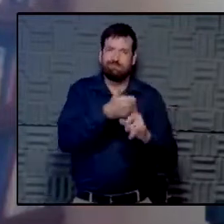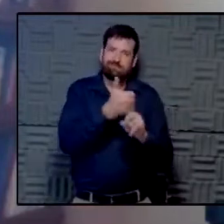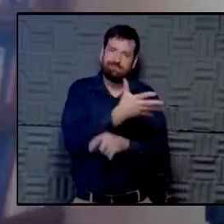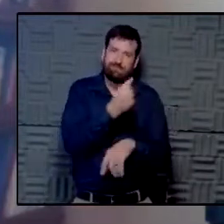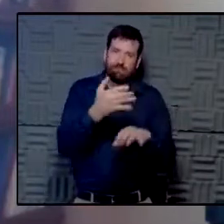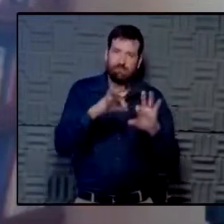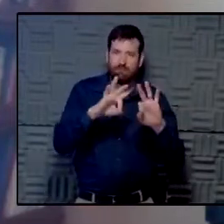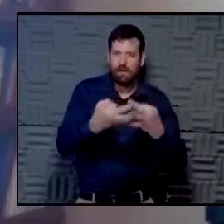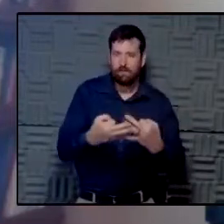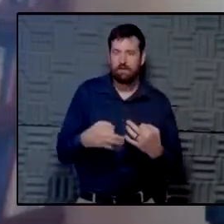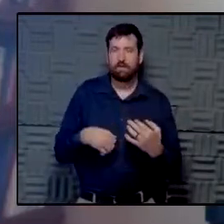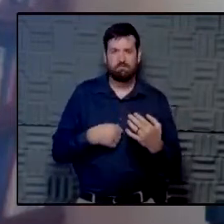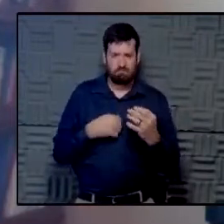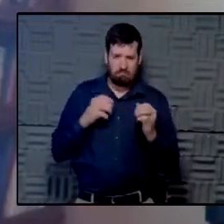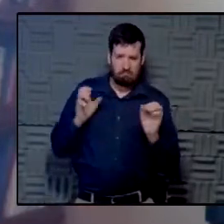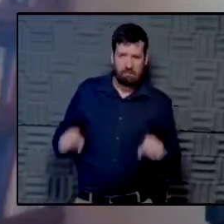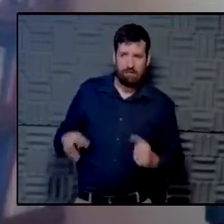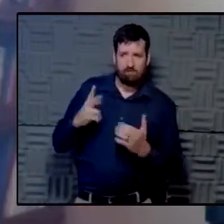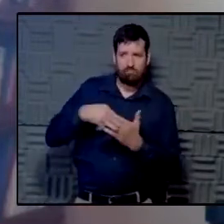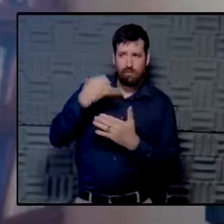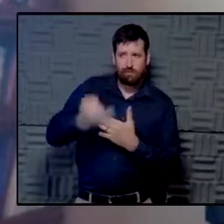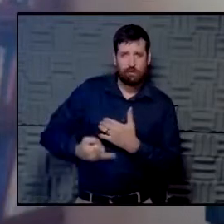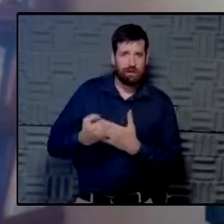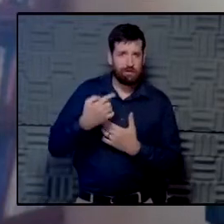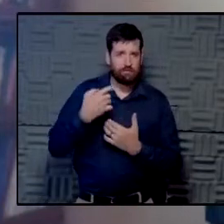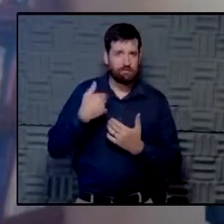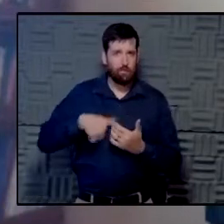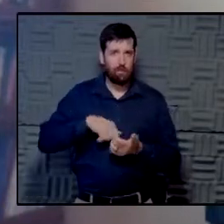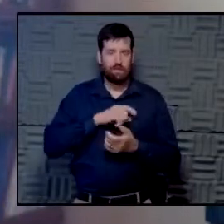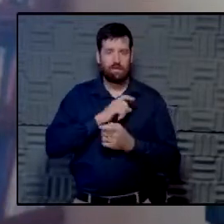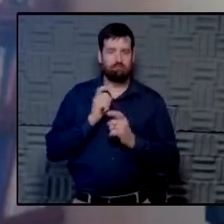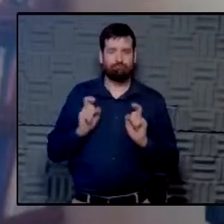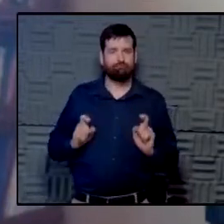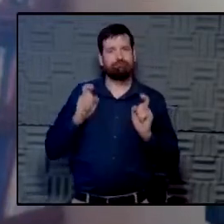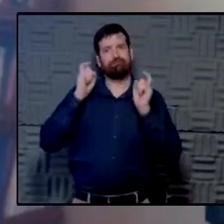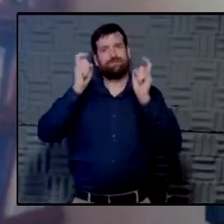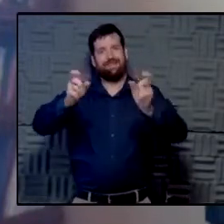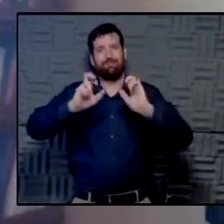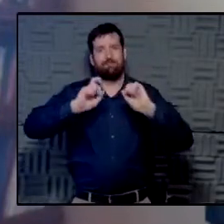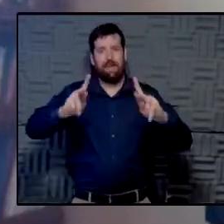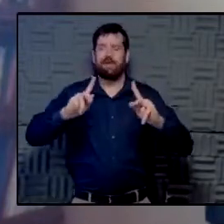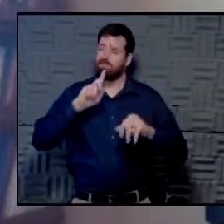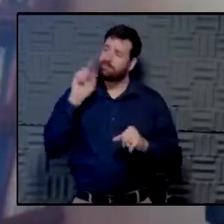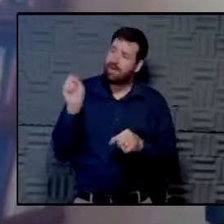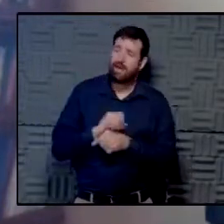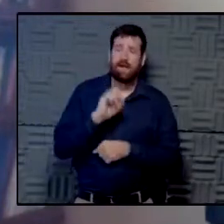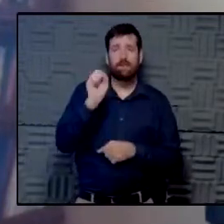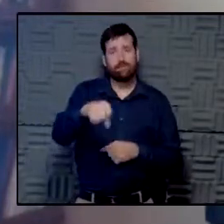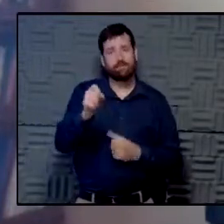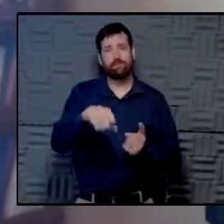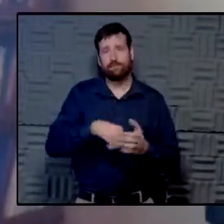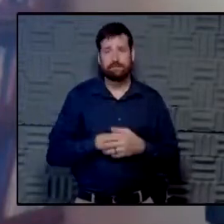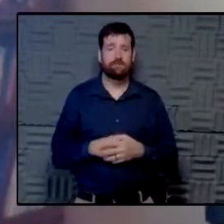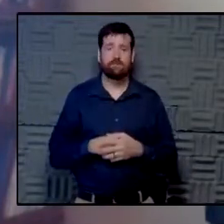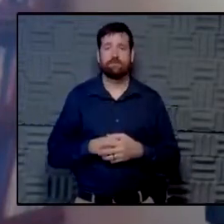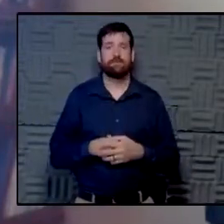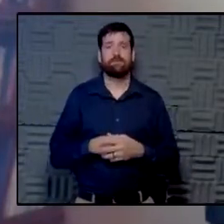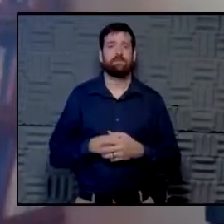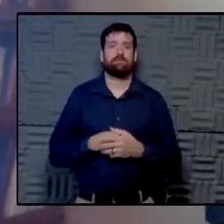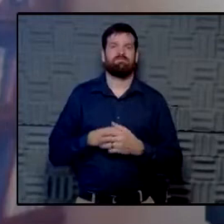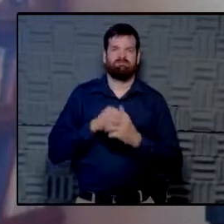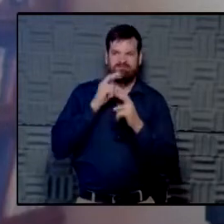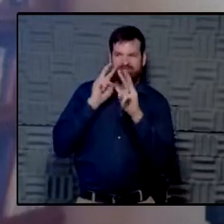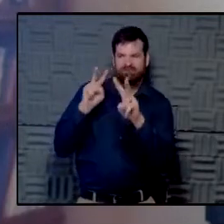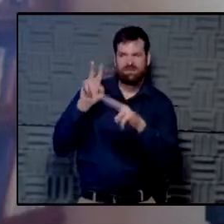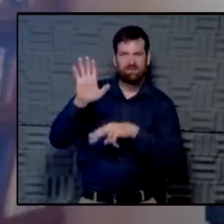she just said, can we do a project sometime that we give back? And I'm like, absolutely. So I listened to your